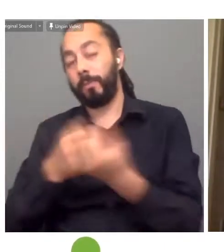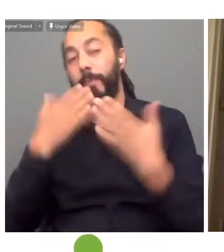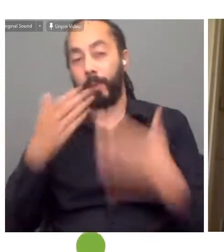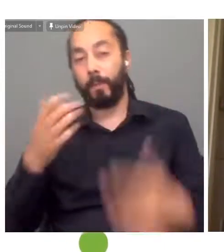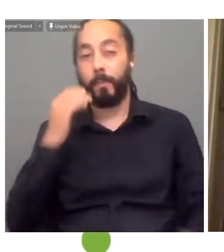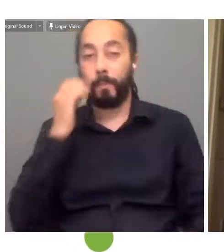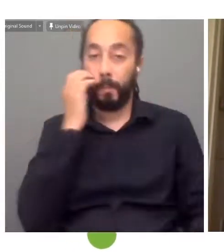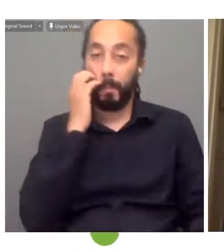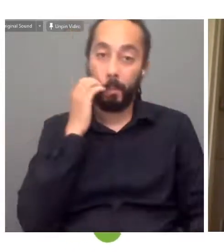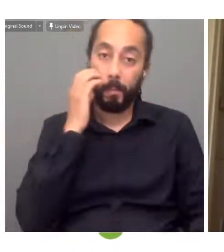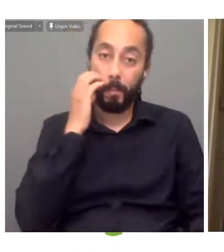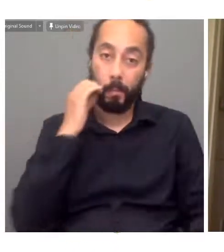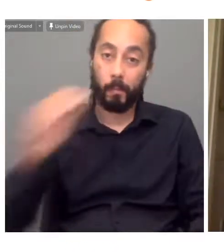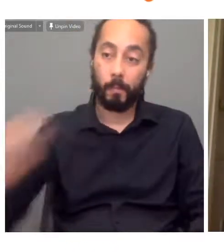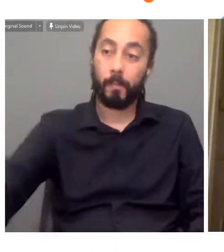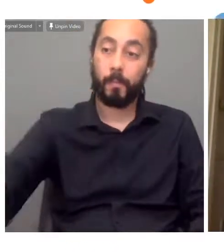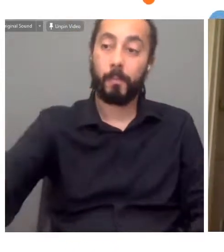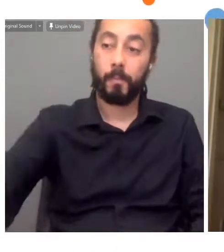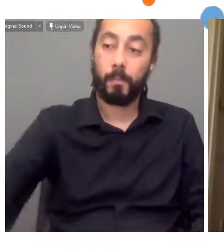Monica,